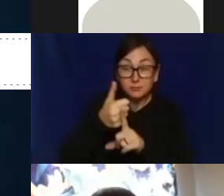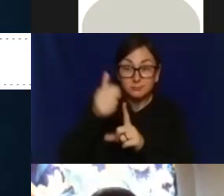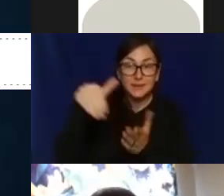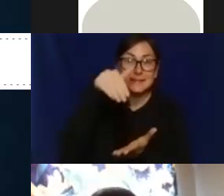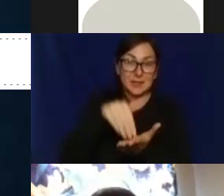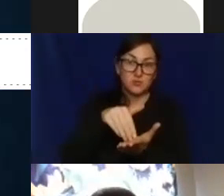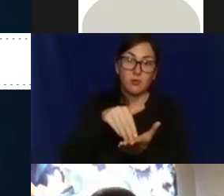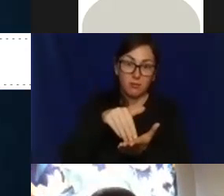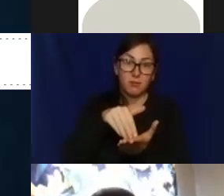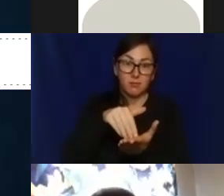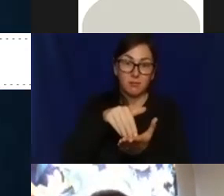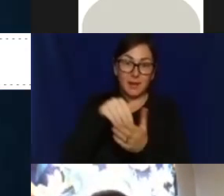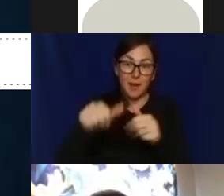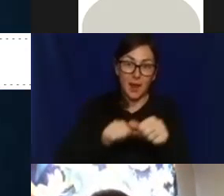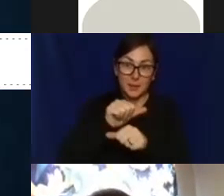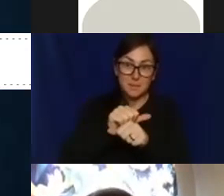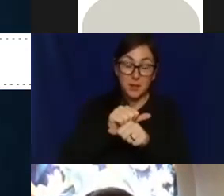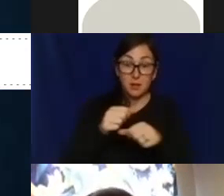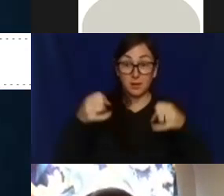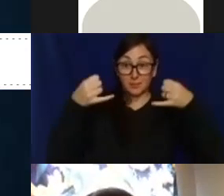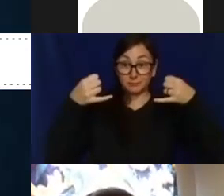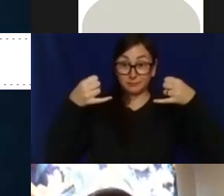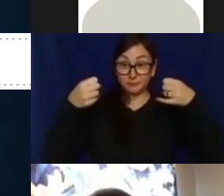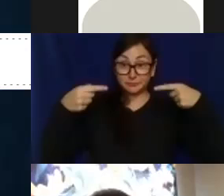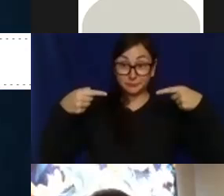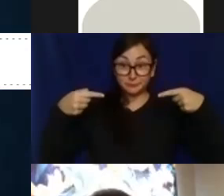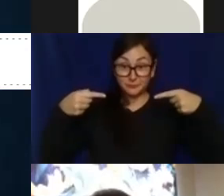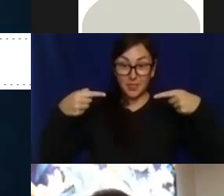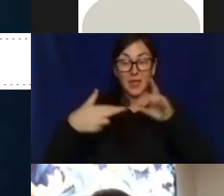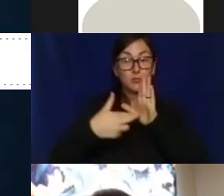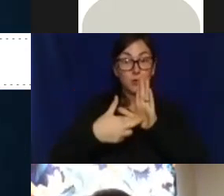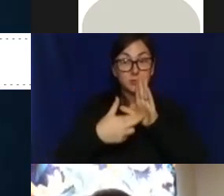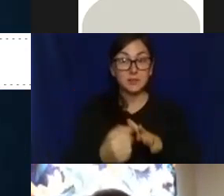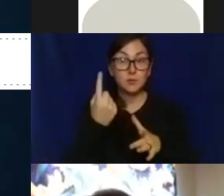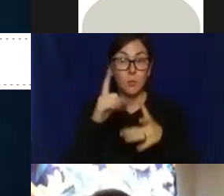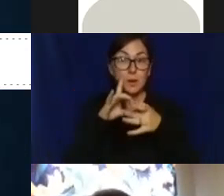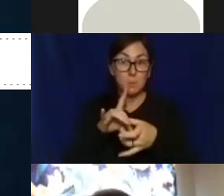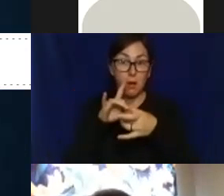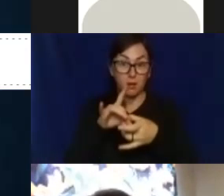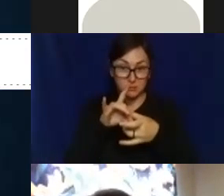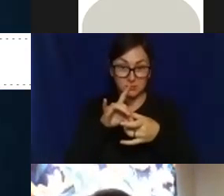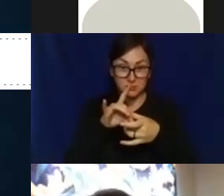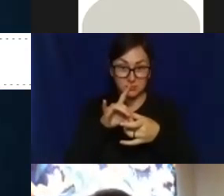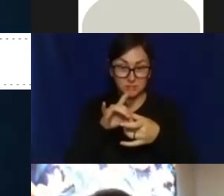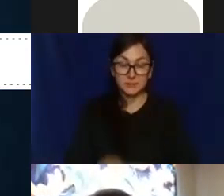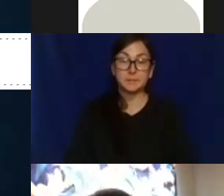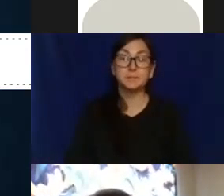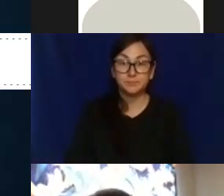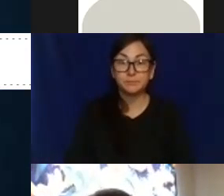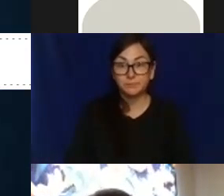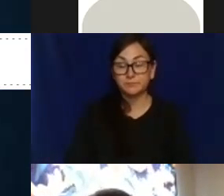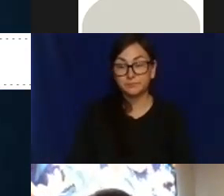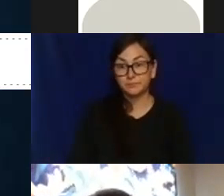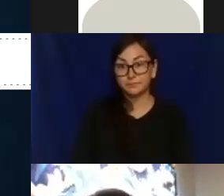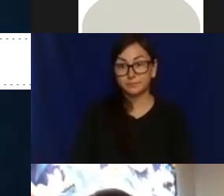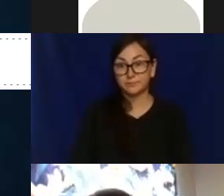bond. So I took care of 2 pairs. So I have 2 pairs to work with because I have a total of